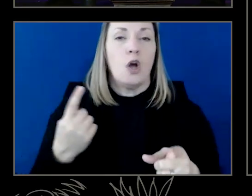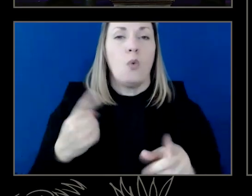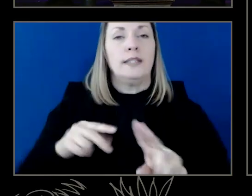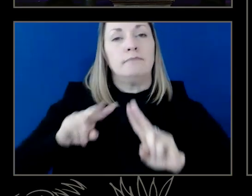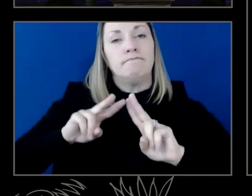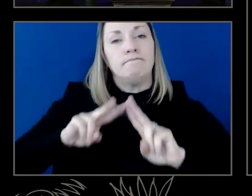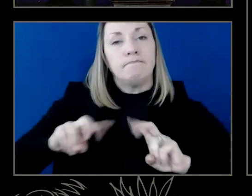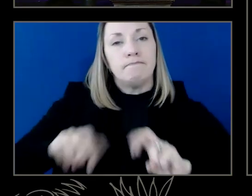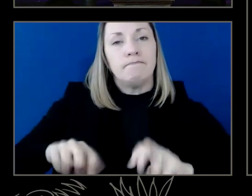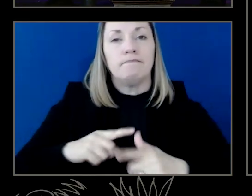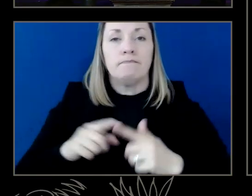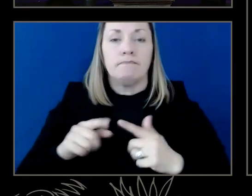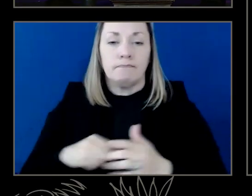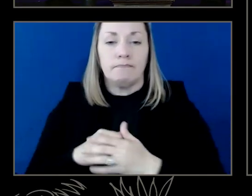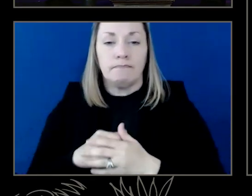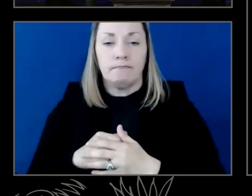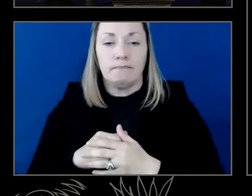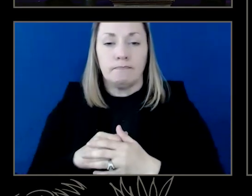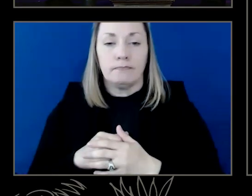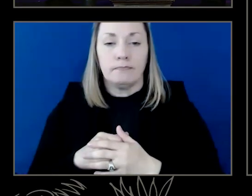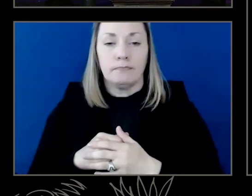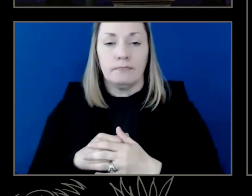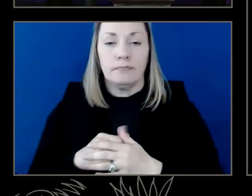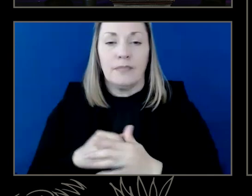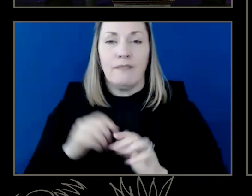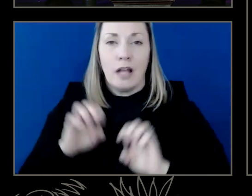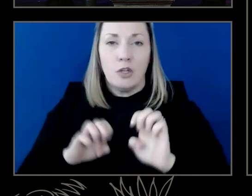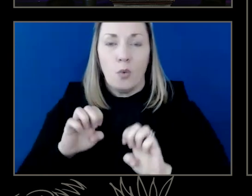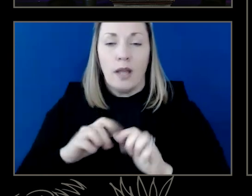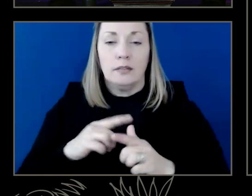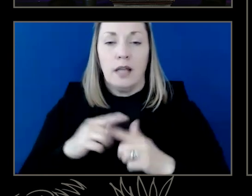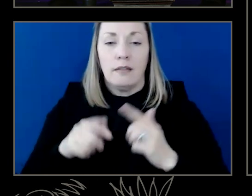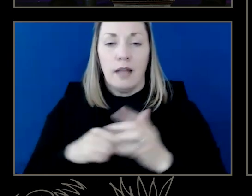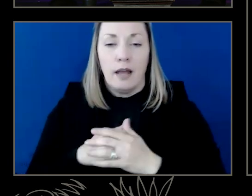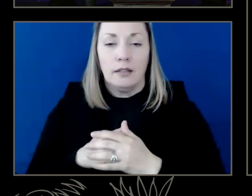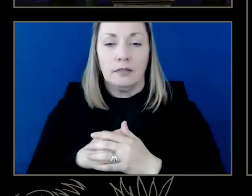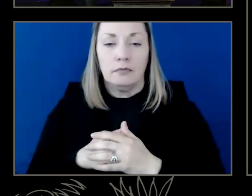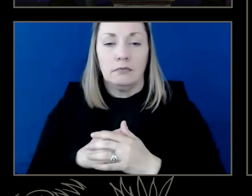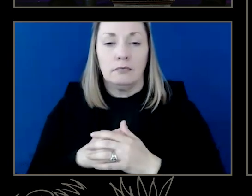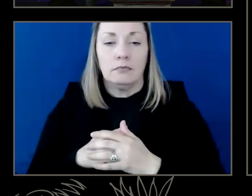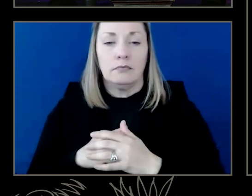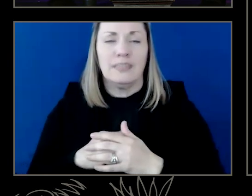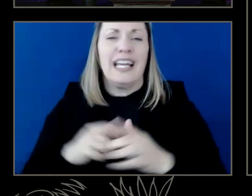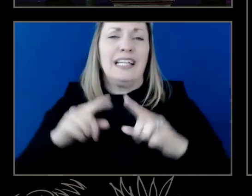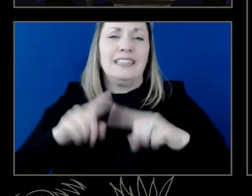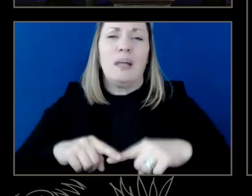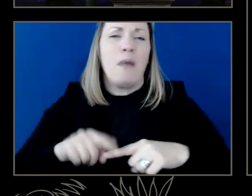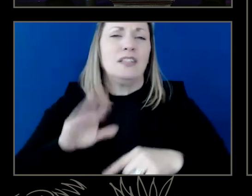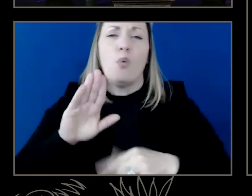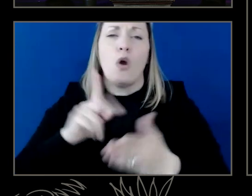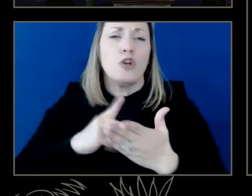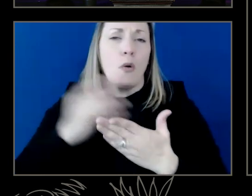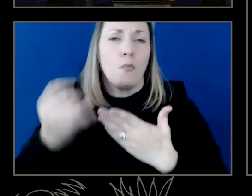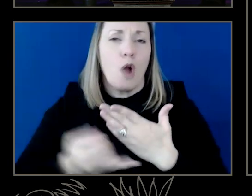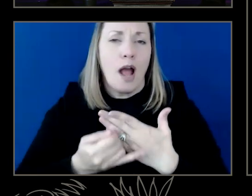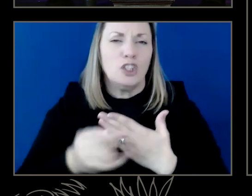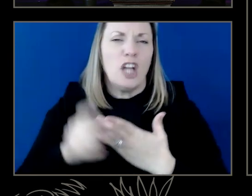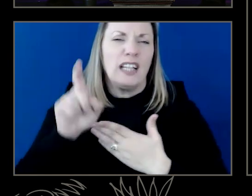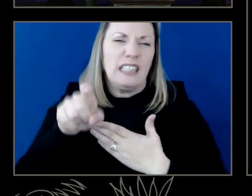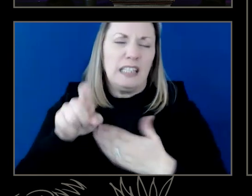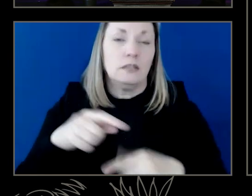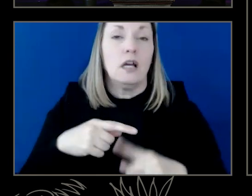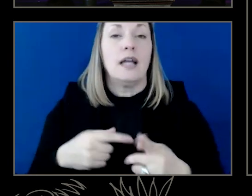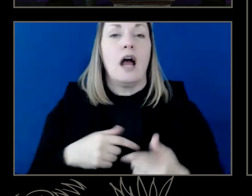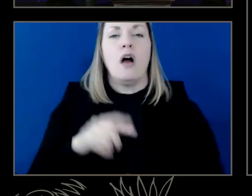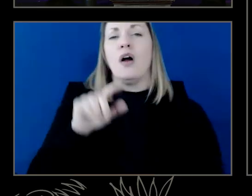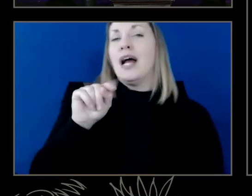analyze, evaluate, and choose based on what your project actually needs. Now, I have mentioned